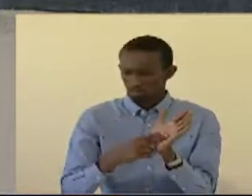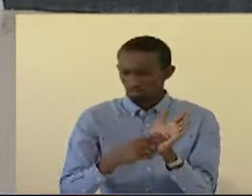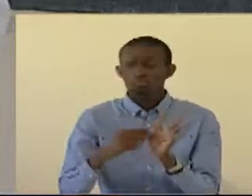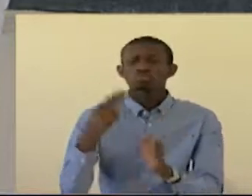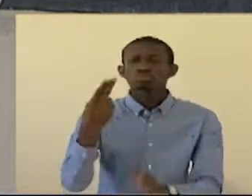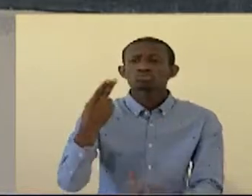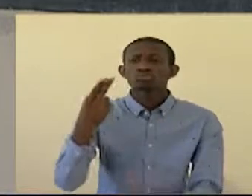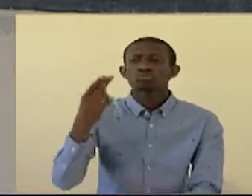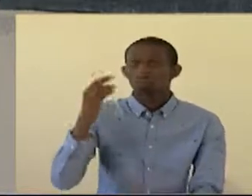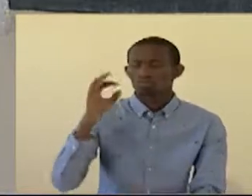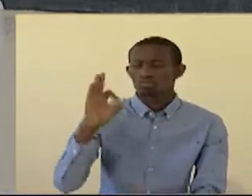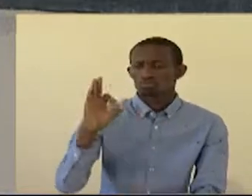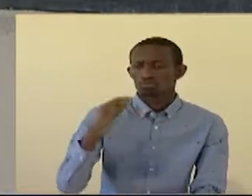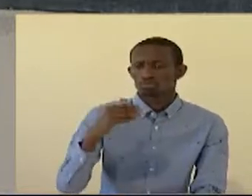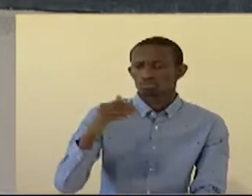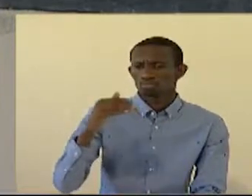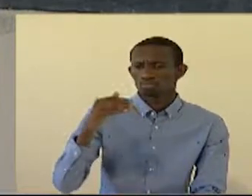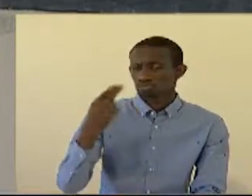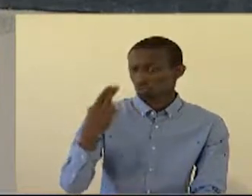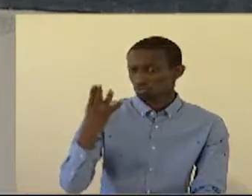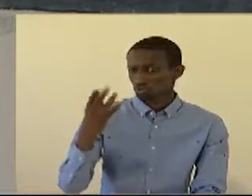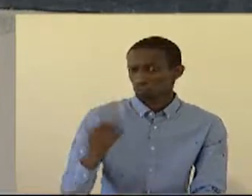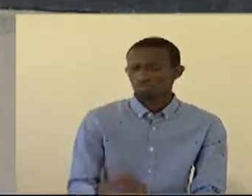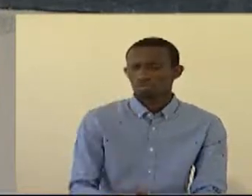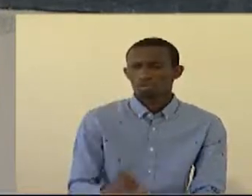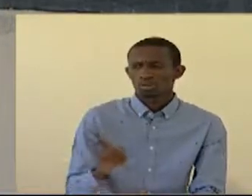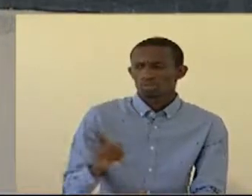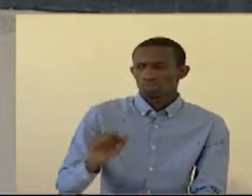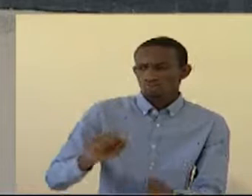2,4-dinitrophenohydrazine, from the condensation reaction, you produce